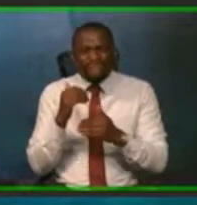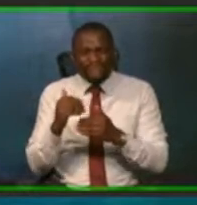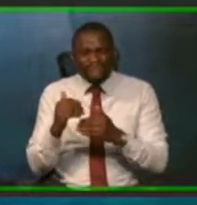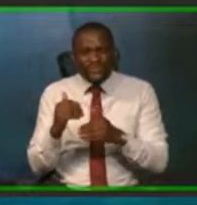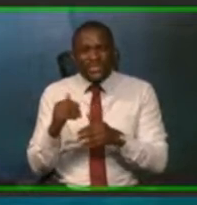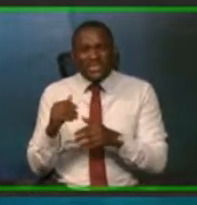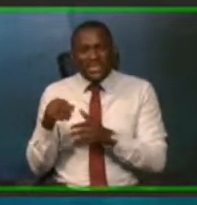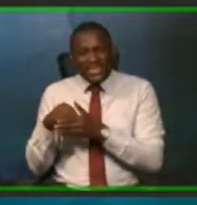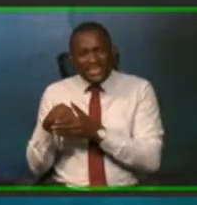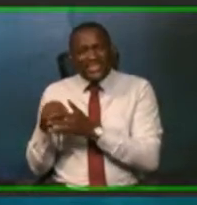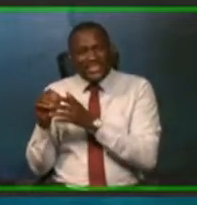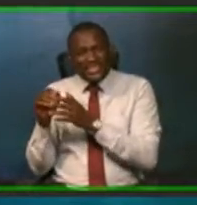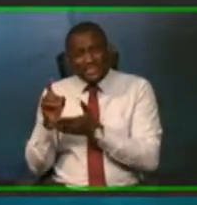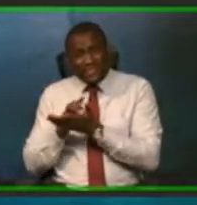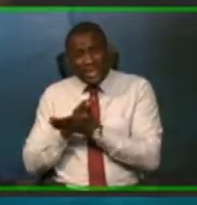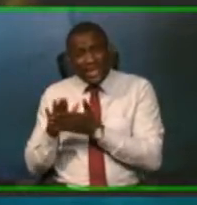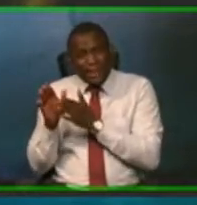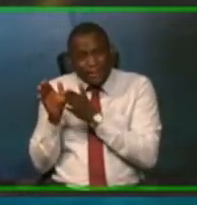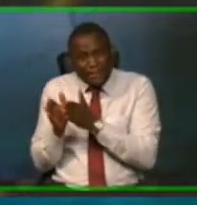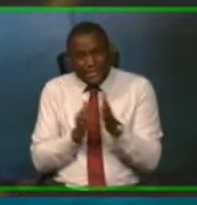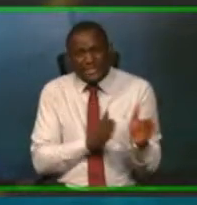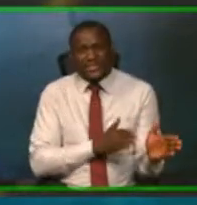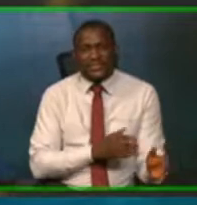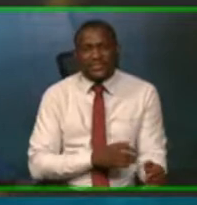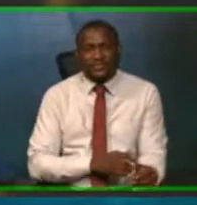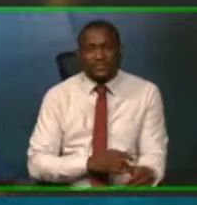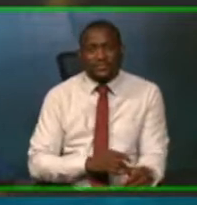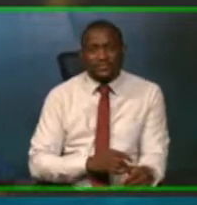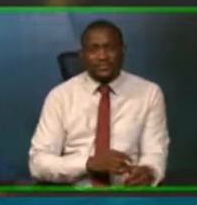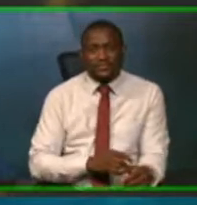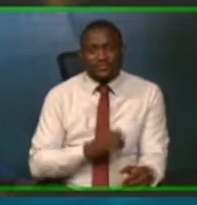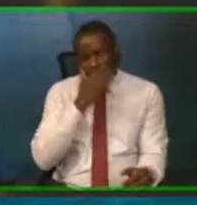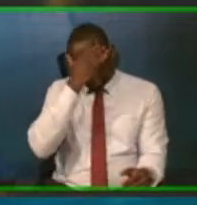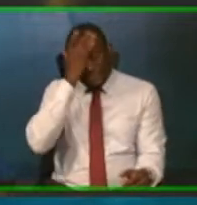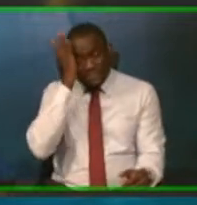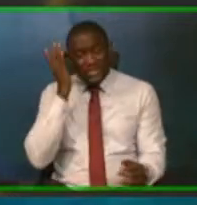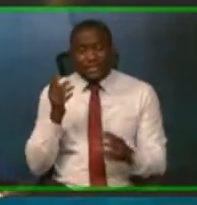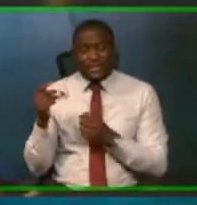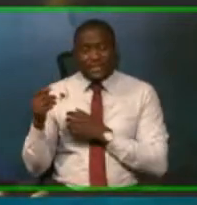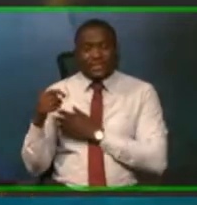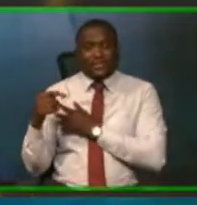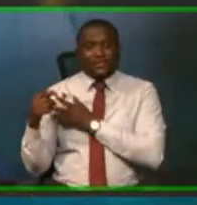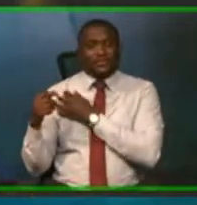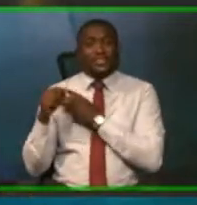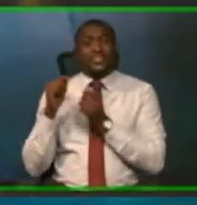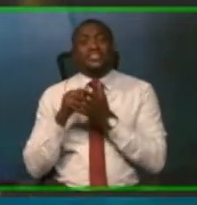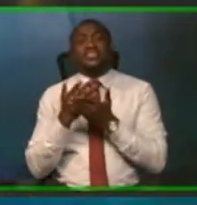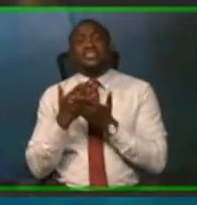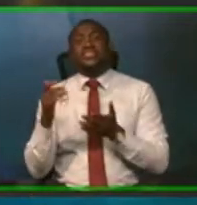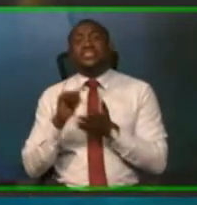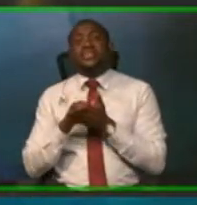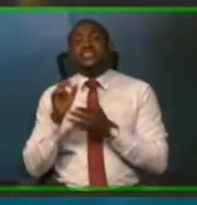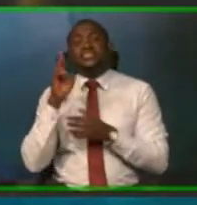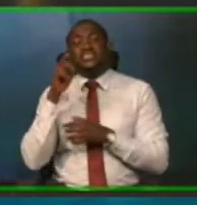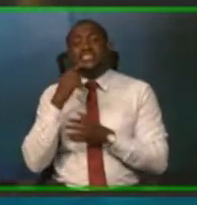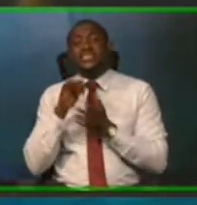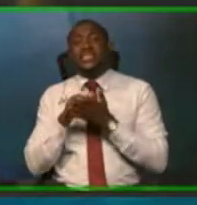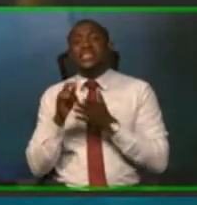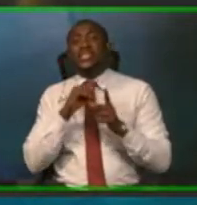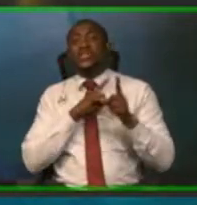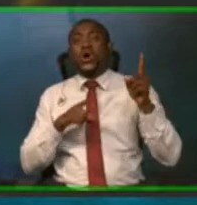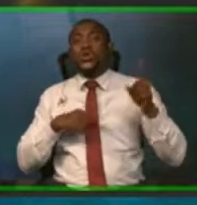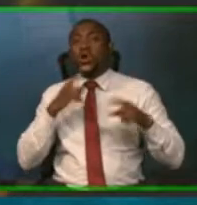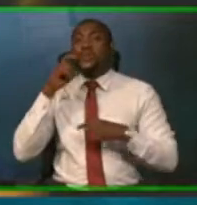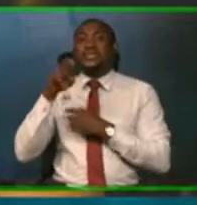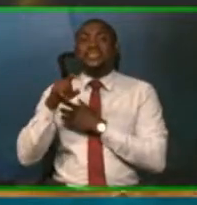what he told Moses. 9:6 Leviticus. This is the thing, he says, which the Lord commanded